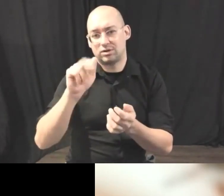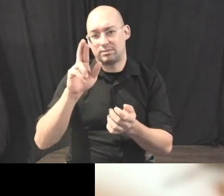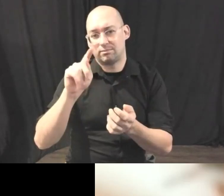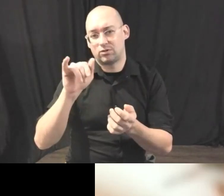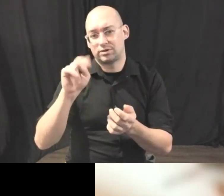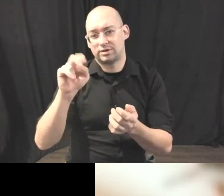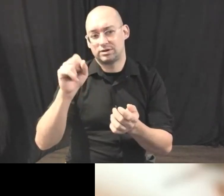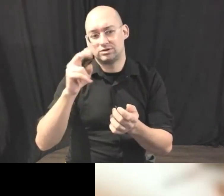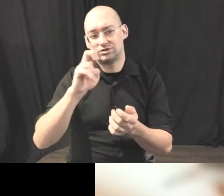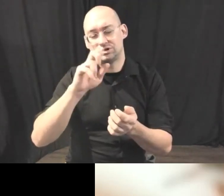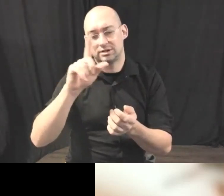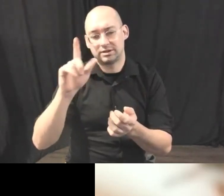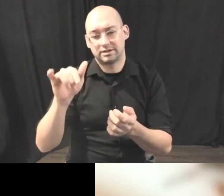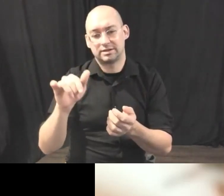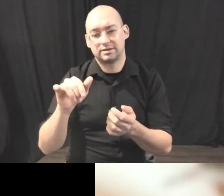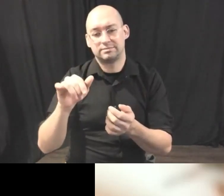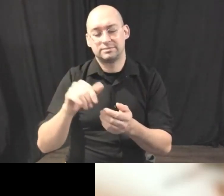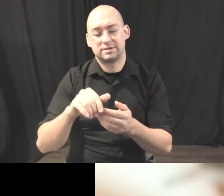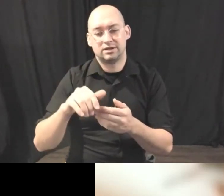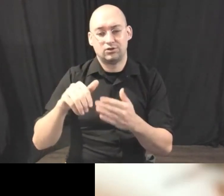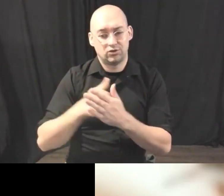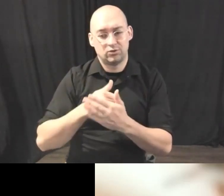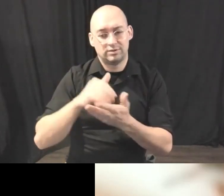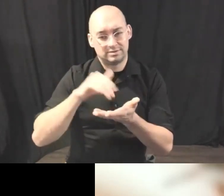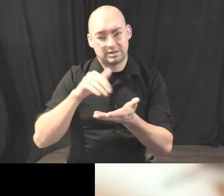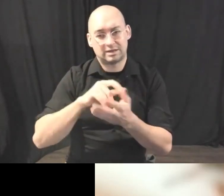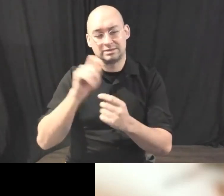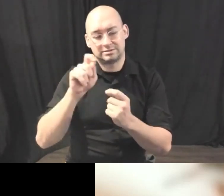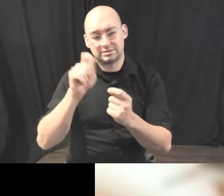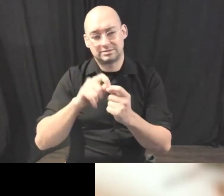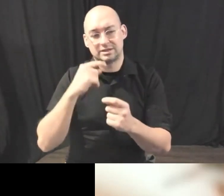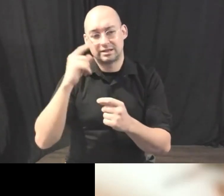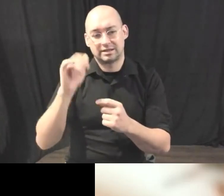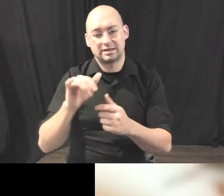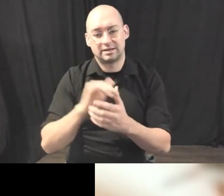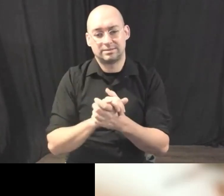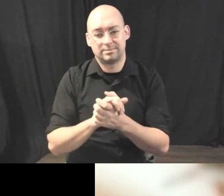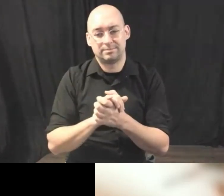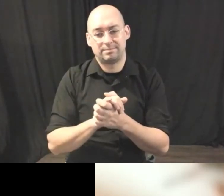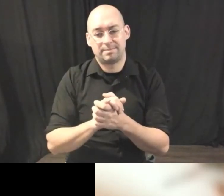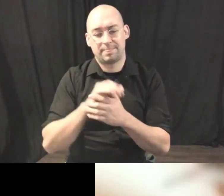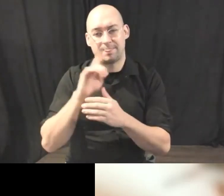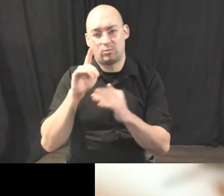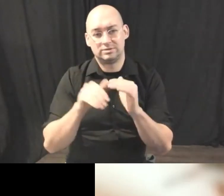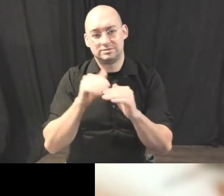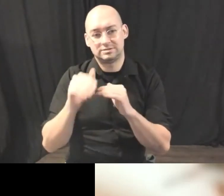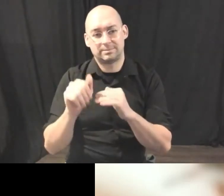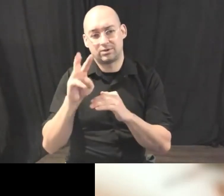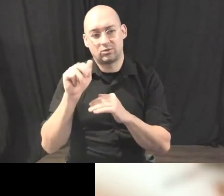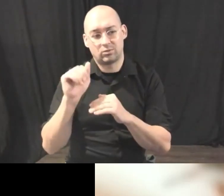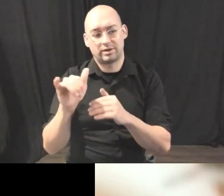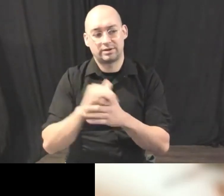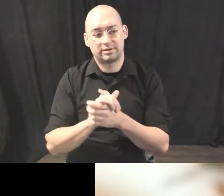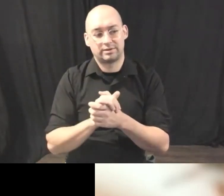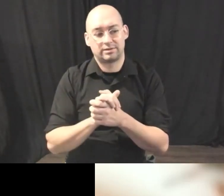now. I mean, the latest study said exactly what you just said, that if you could, it was one check away, and if there was an ability to prevent that, that makes